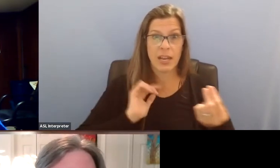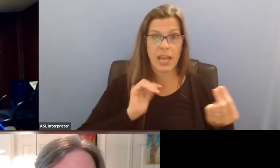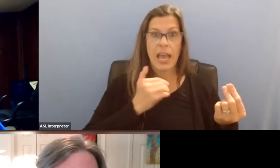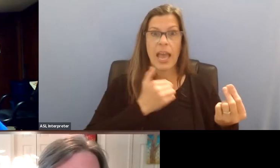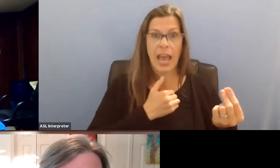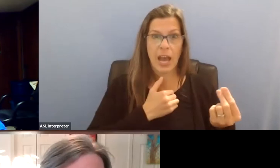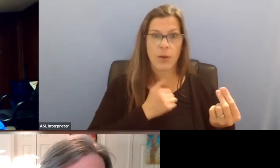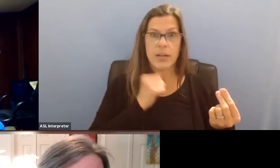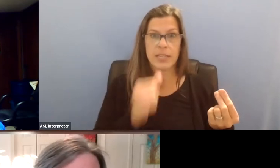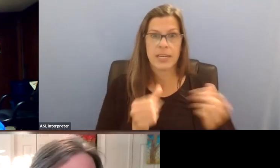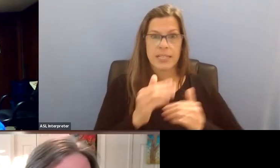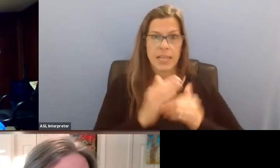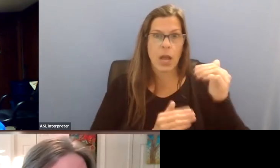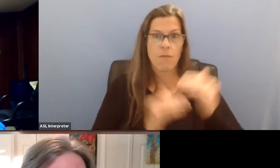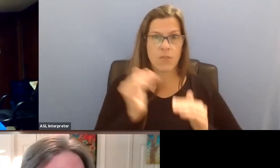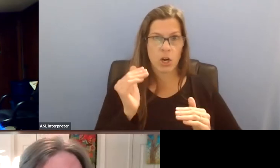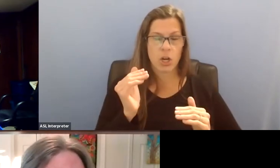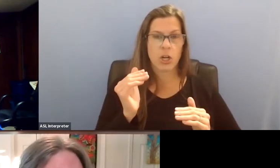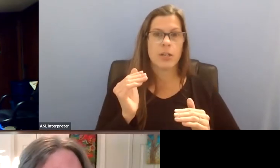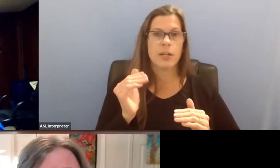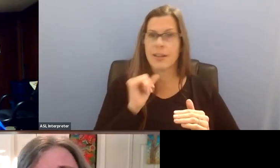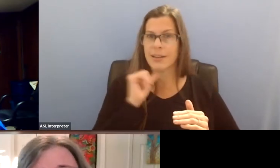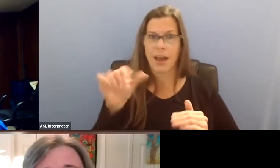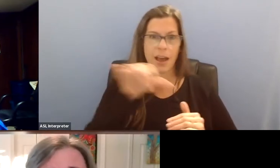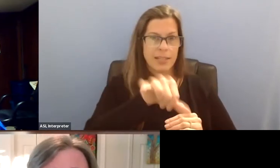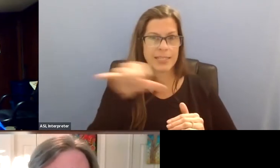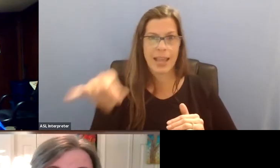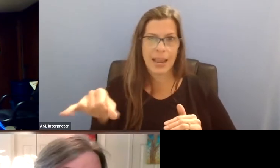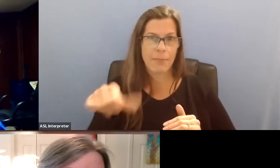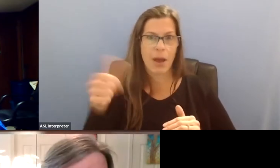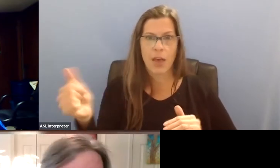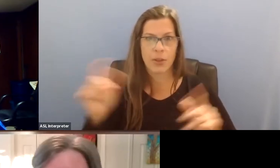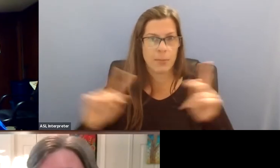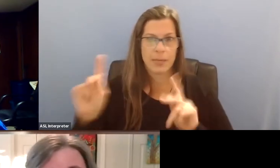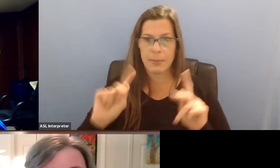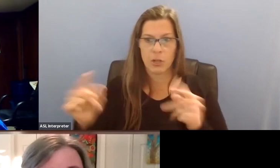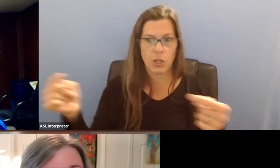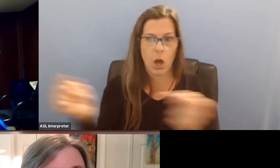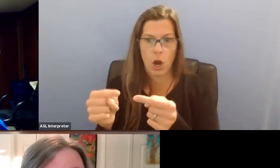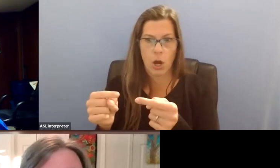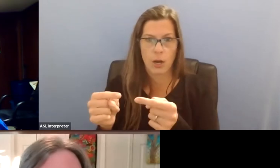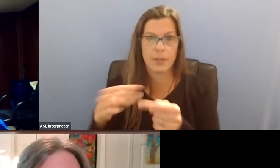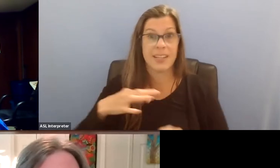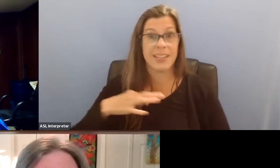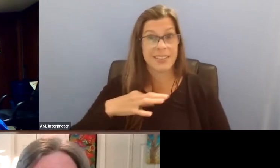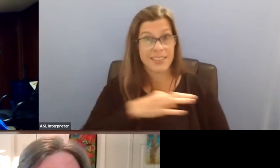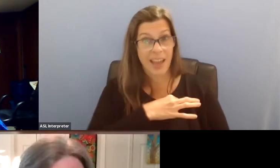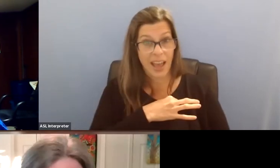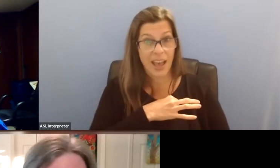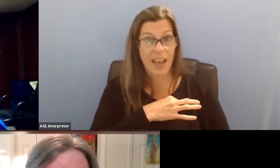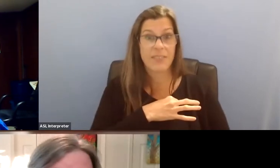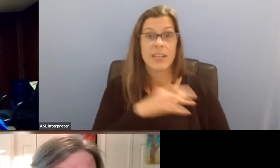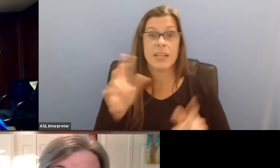significant than any harm that might be caused to other people who are attending or staff or panel,